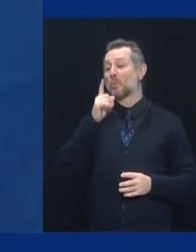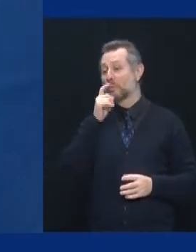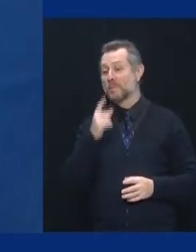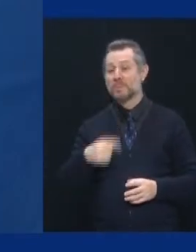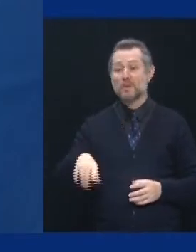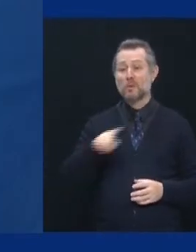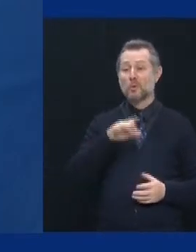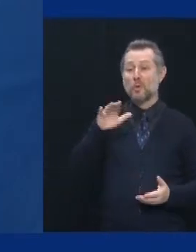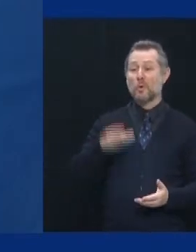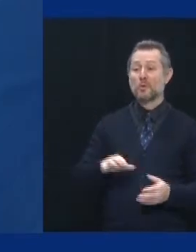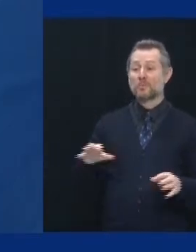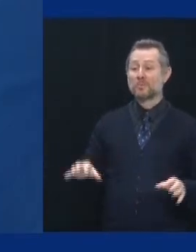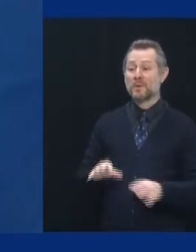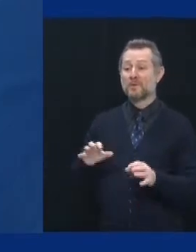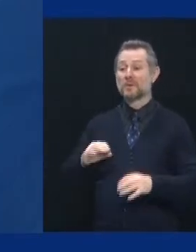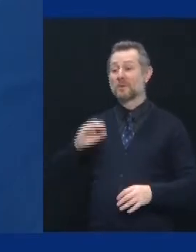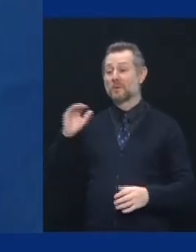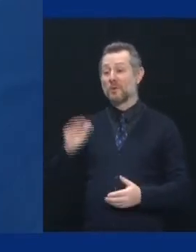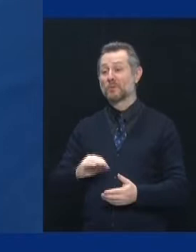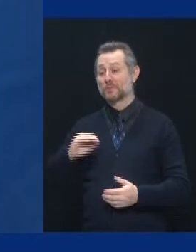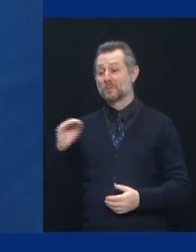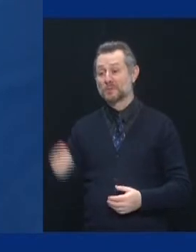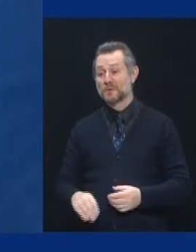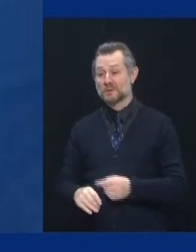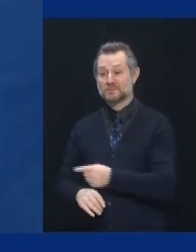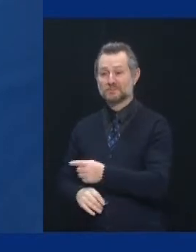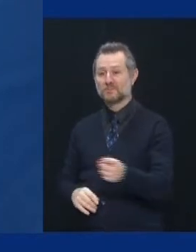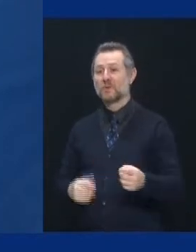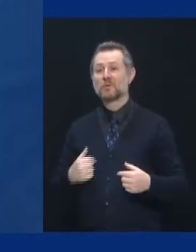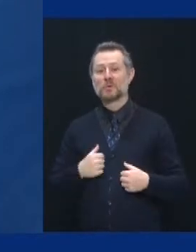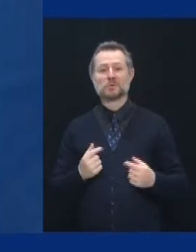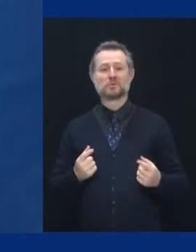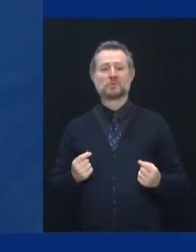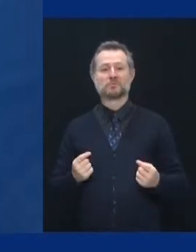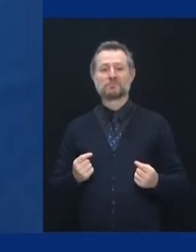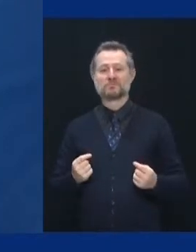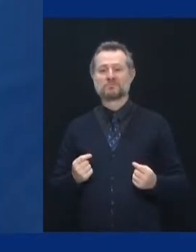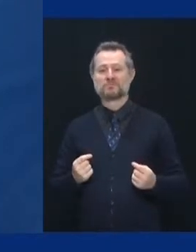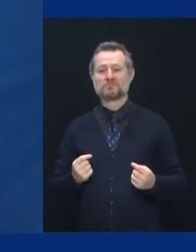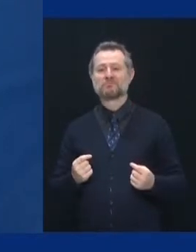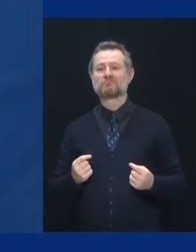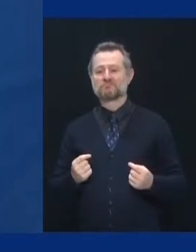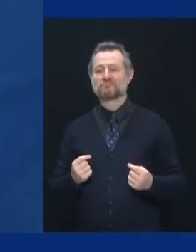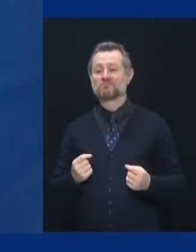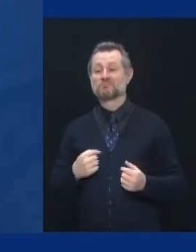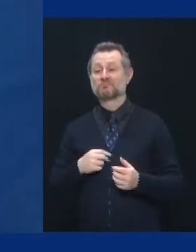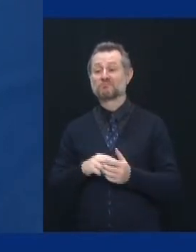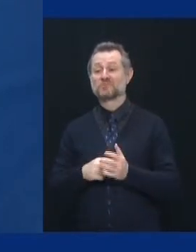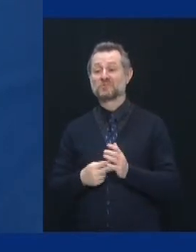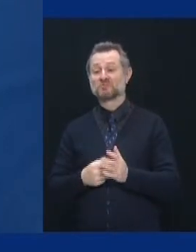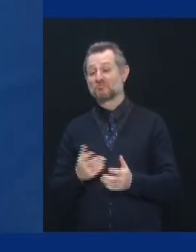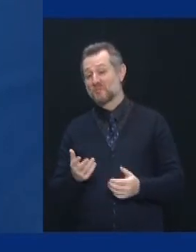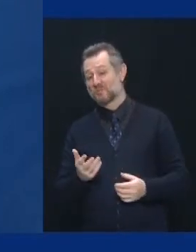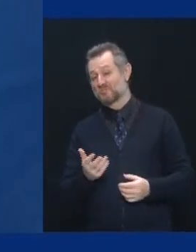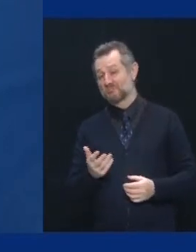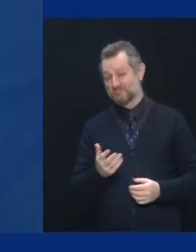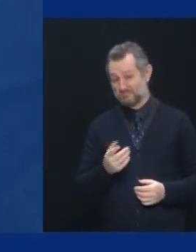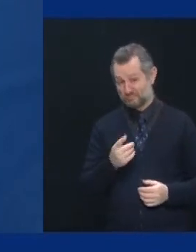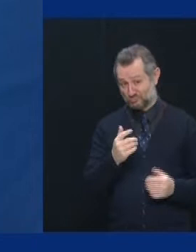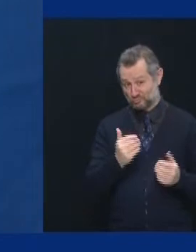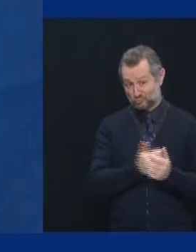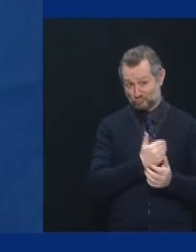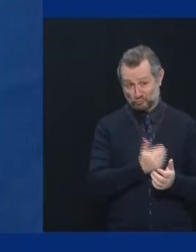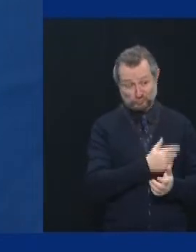facilities, we are going to give them less, if any, of the new